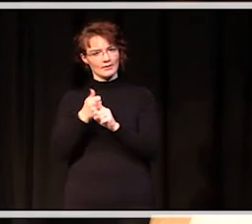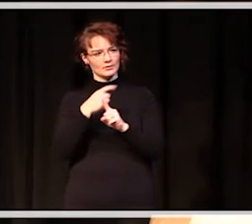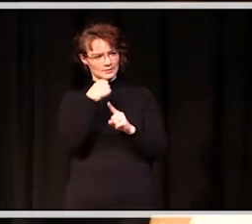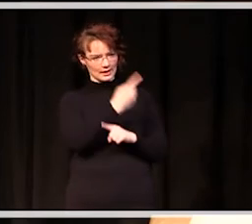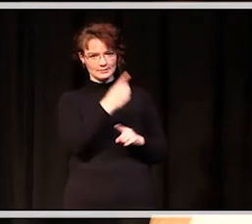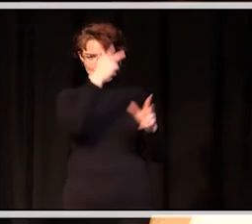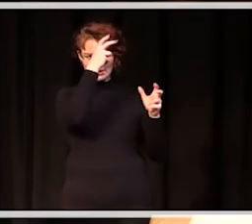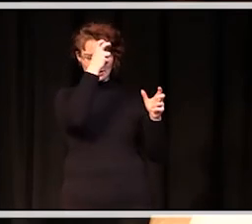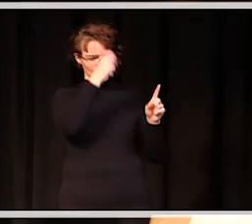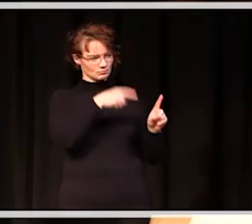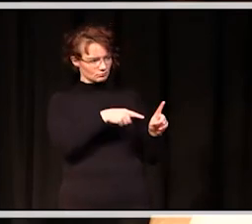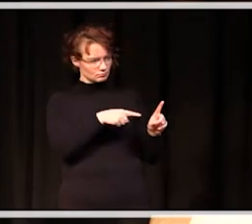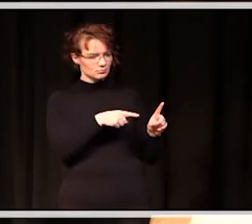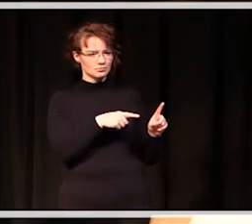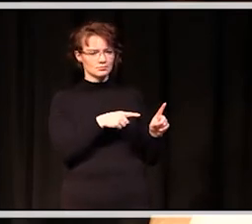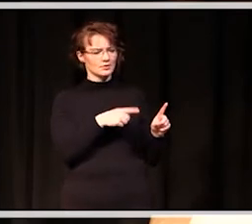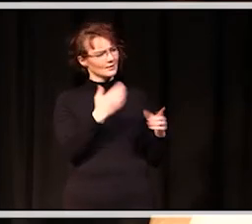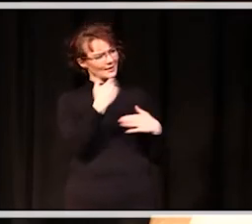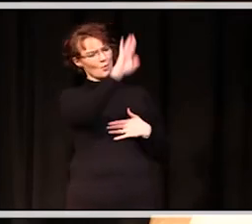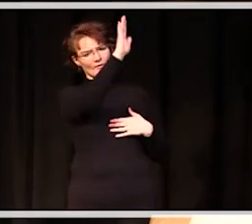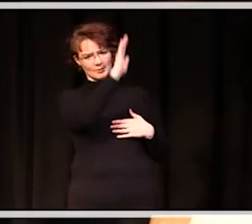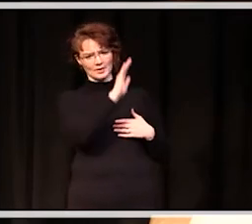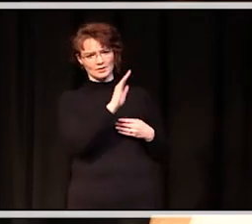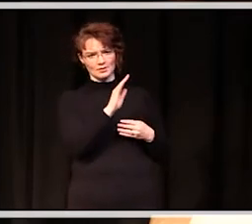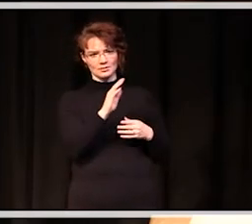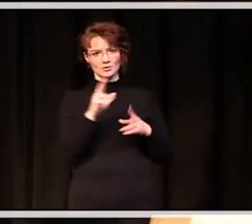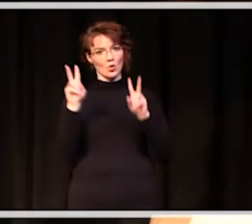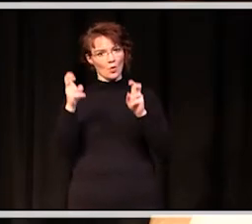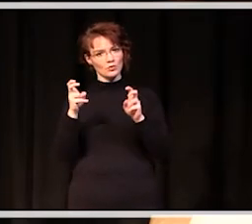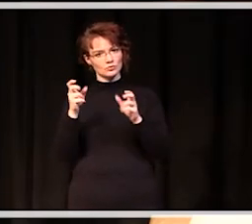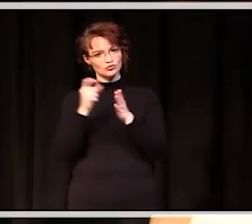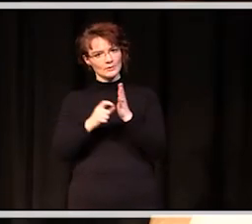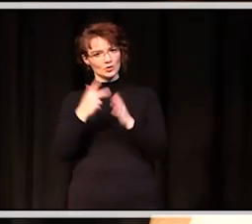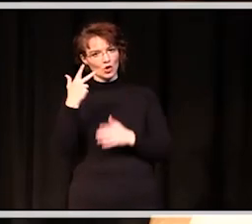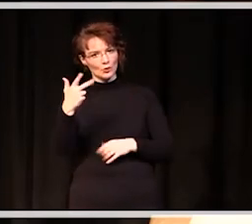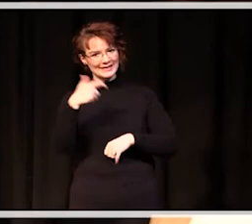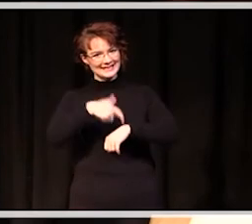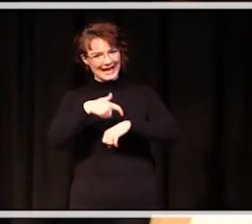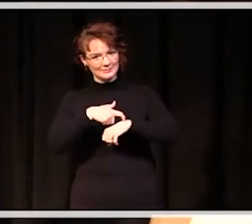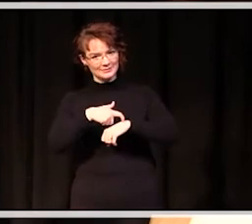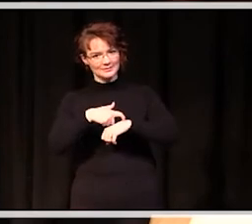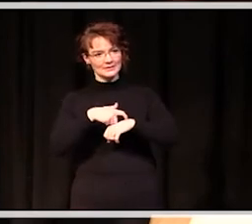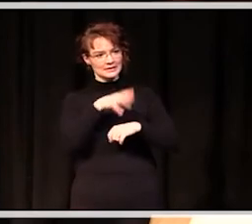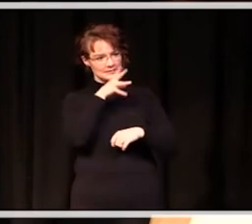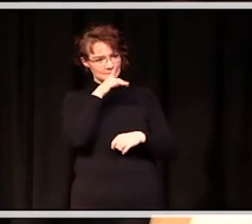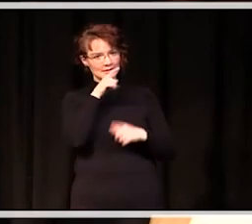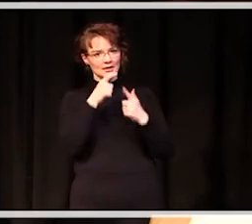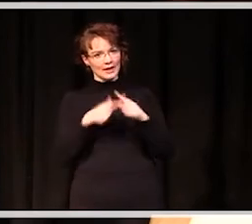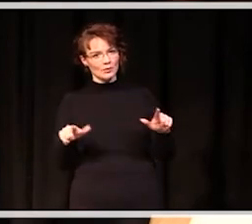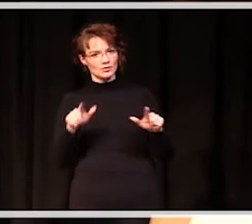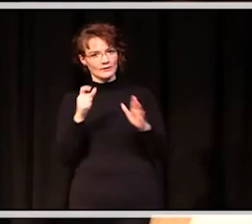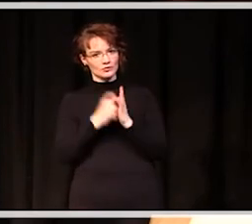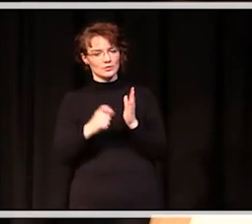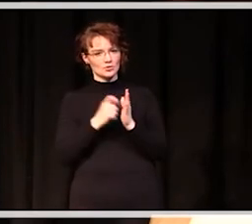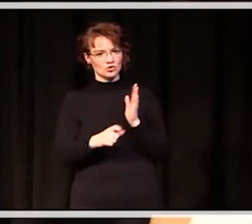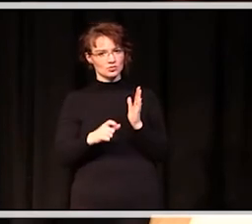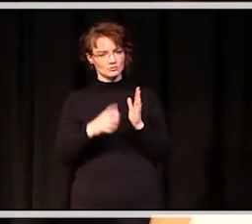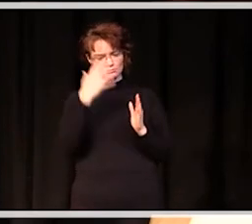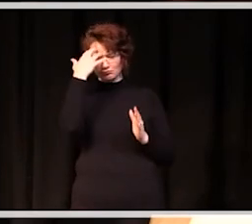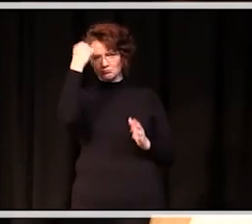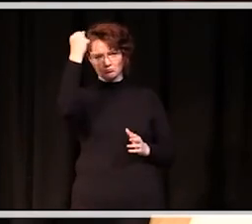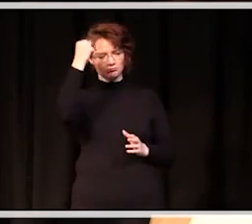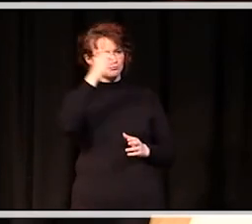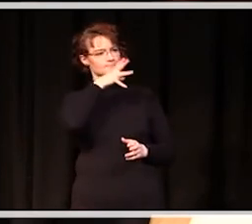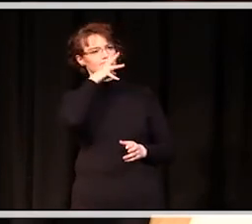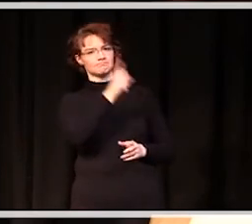Satan, you know, get away from me, he's quoted Scripture three times. He's speaking the language of Scripture.